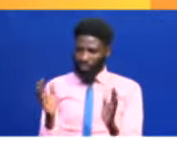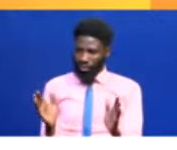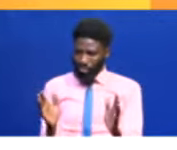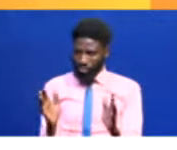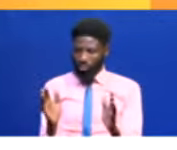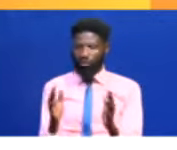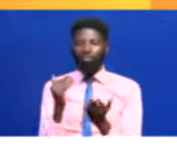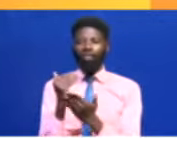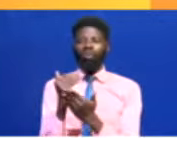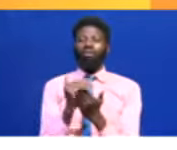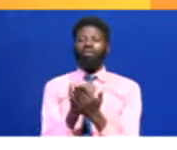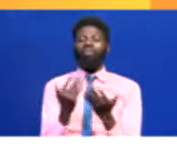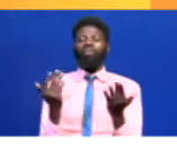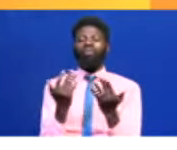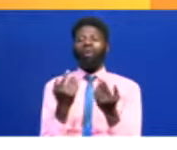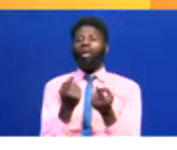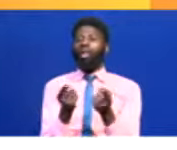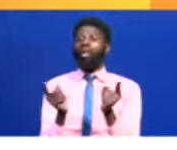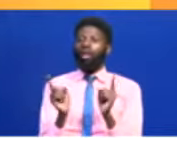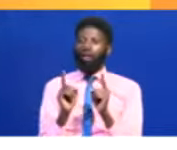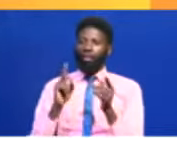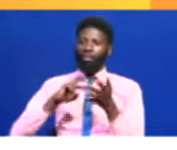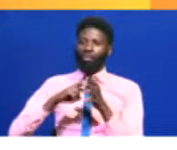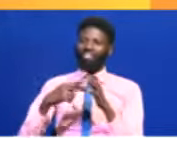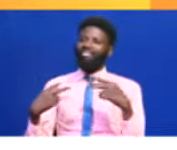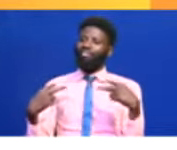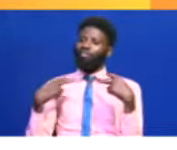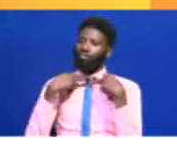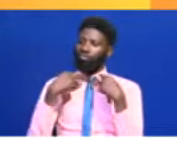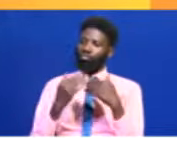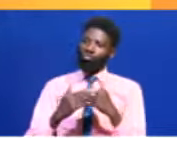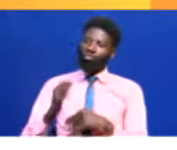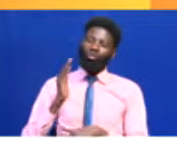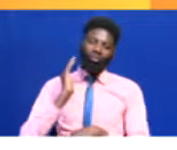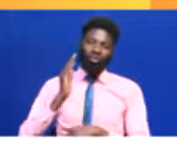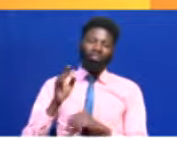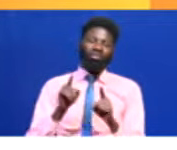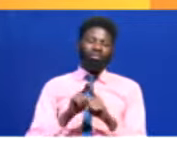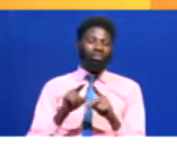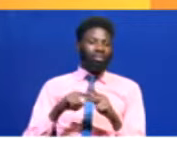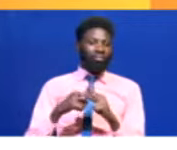We have initiated a program where all those stalled projects will now start